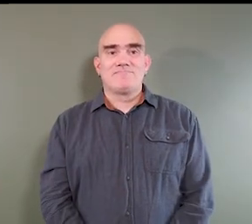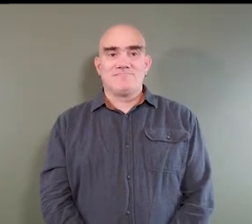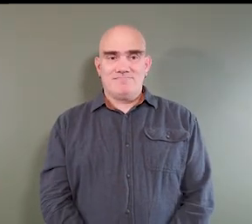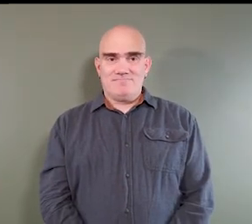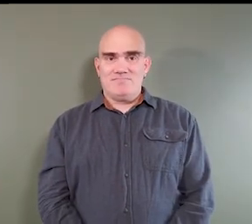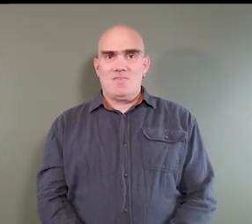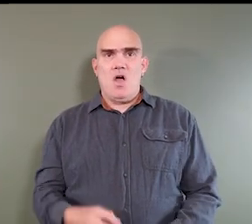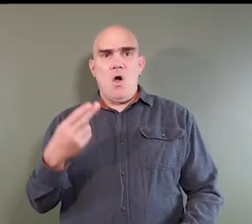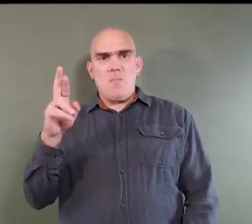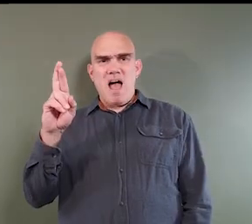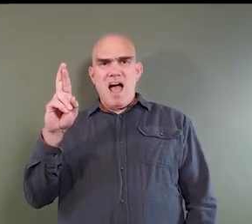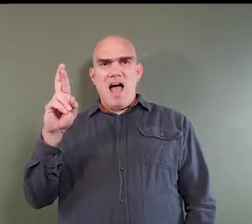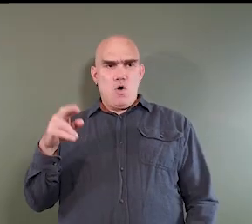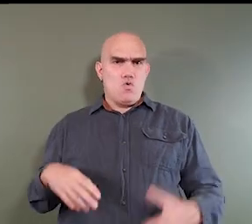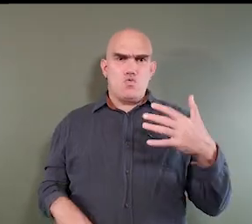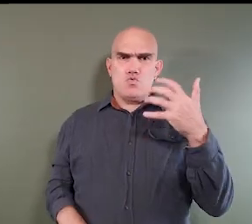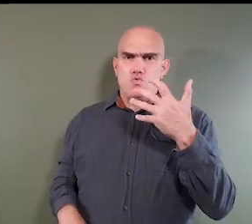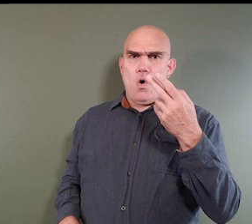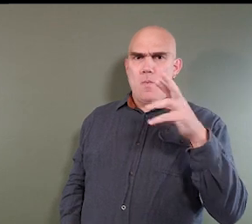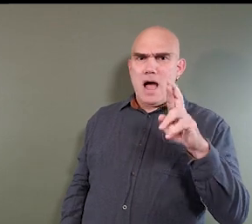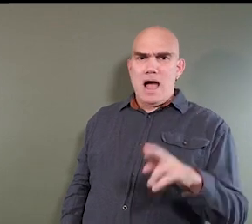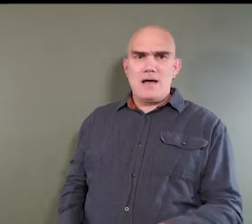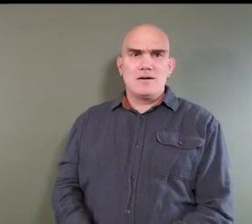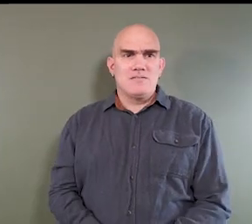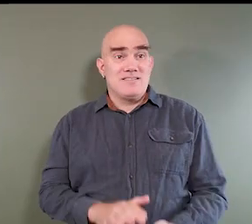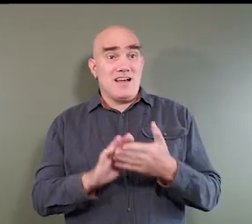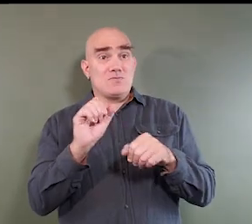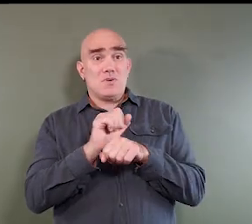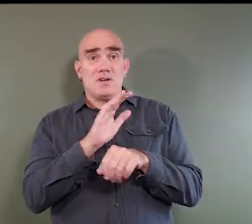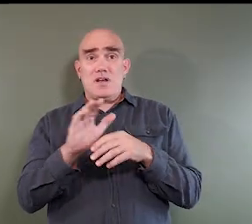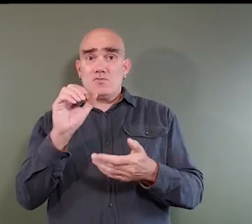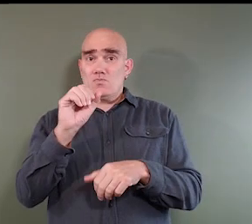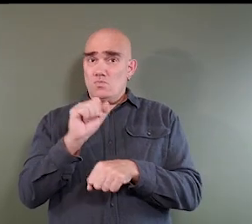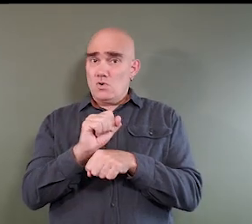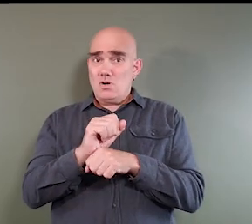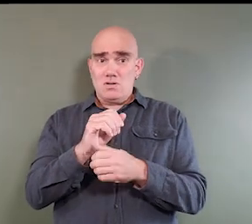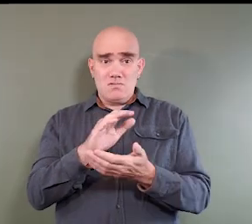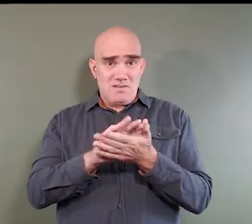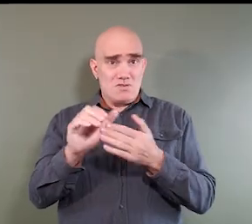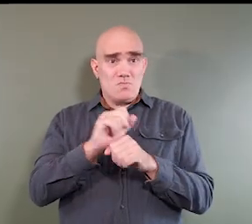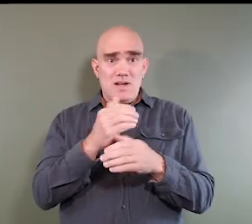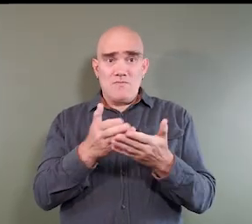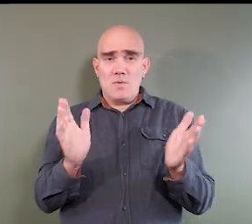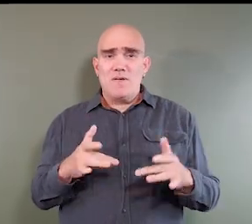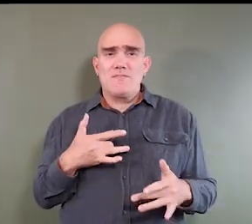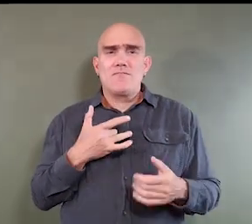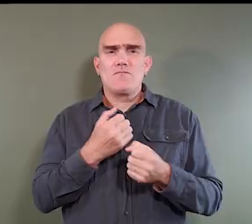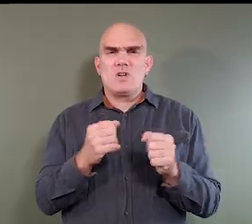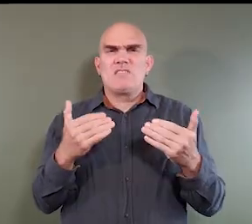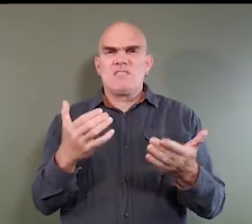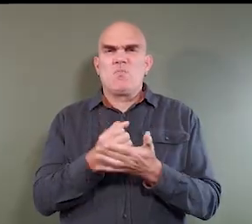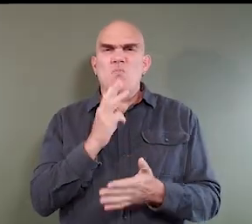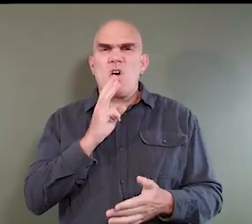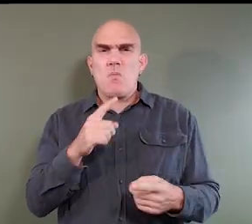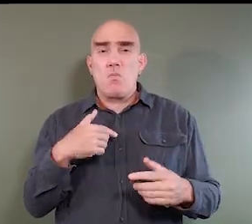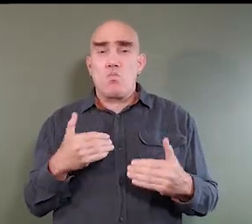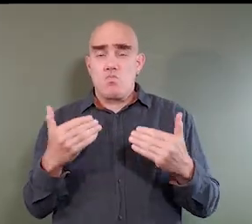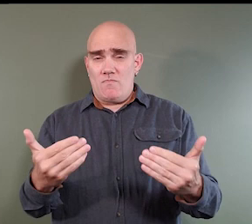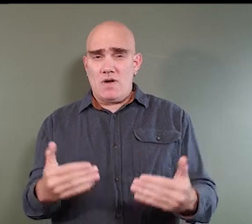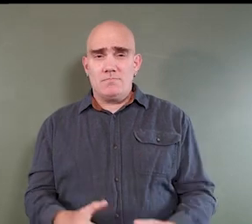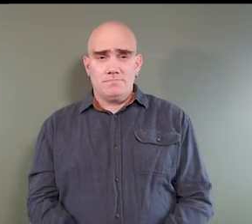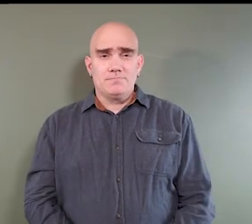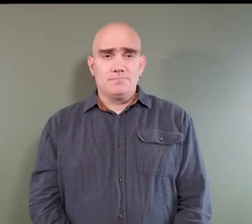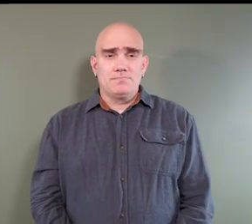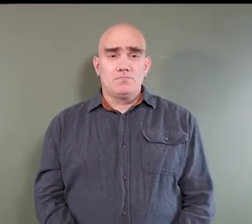Home run. Whew, home run. Nice work. Nice work, everyone. Feel free to get some water right here before we